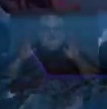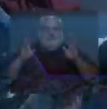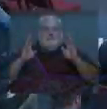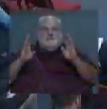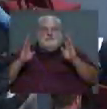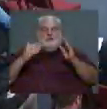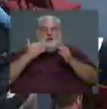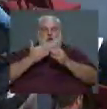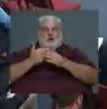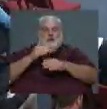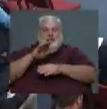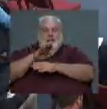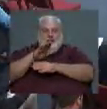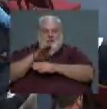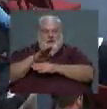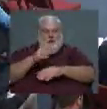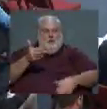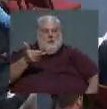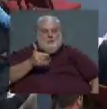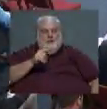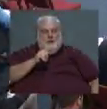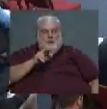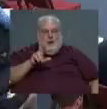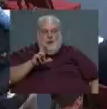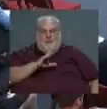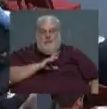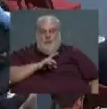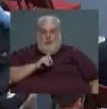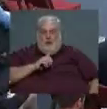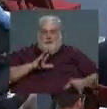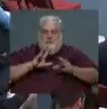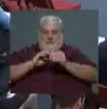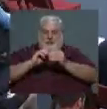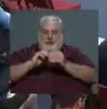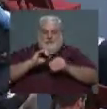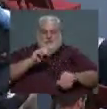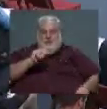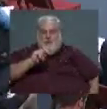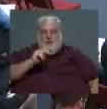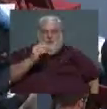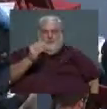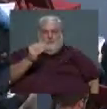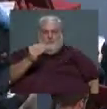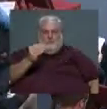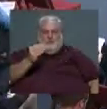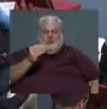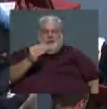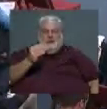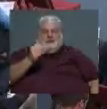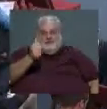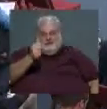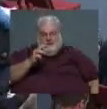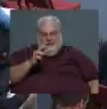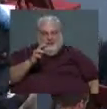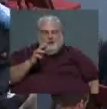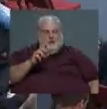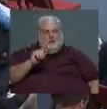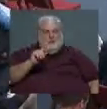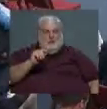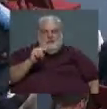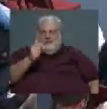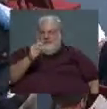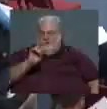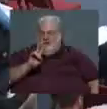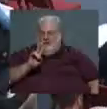Good evening, everyone. Welcome to the Little Rock Board of Directors meeting for January 17th, 2017. I'd like to welcome everyone that is with us here